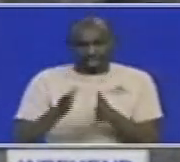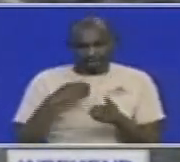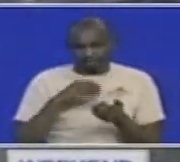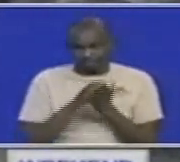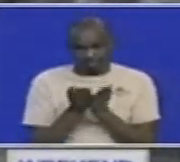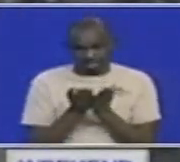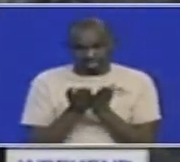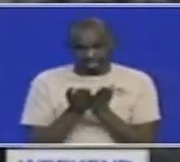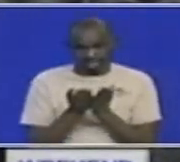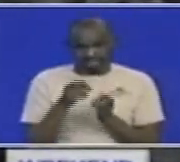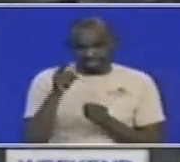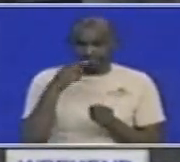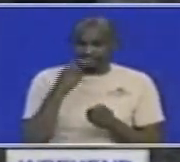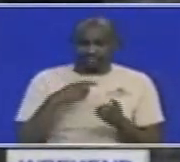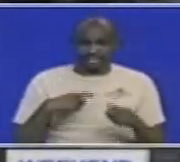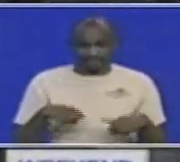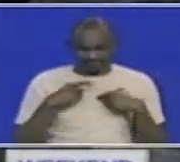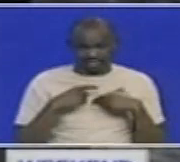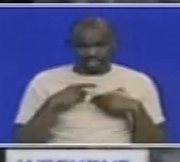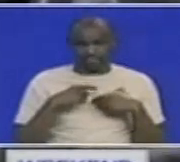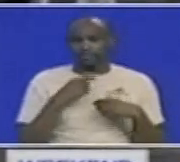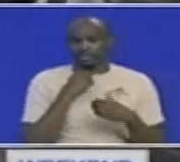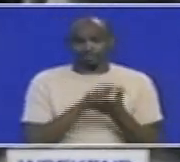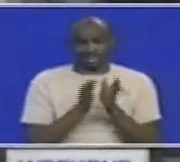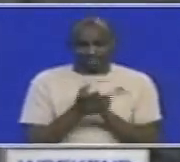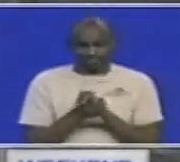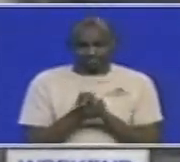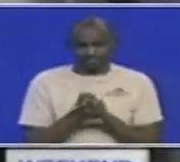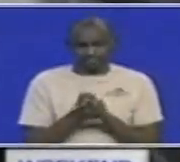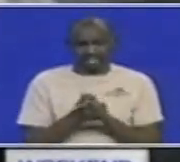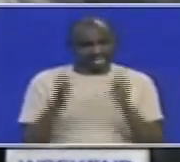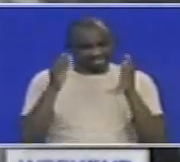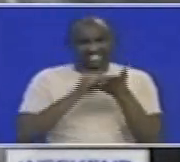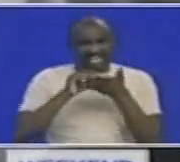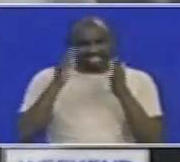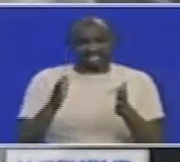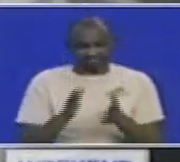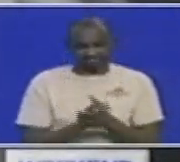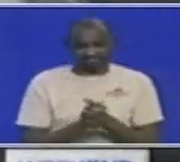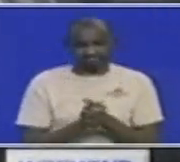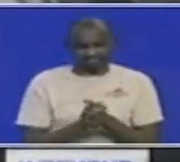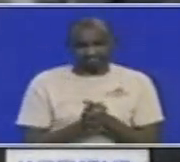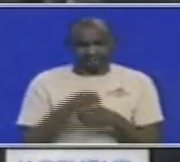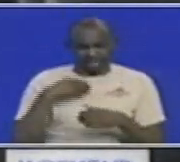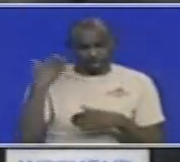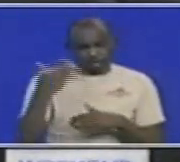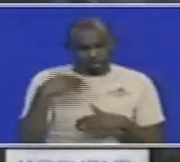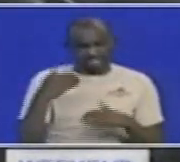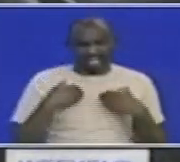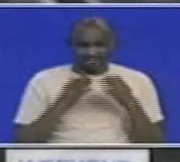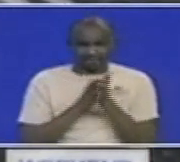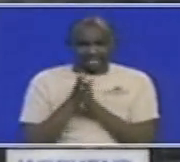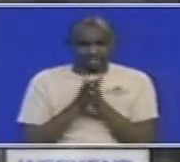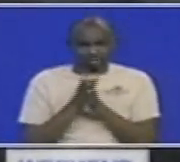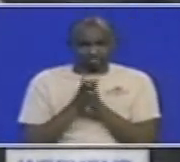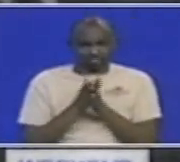in life to become a great writer. I've always had a passion